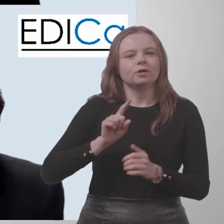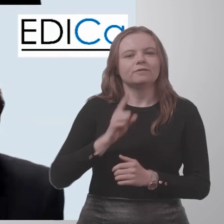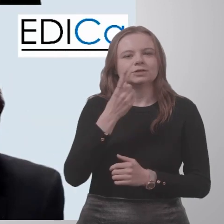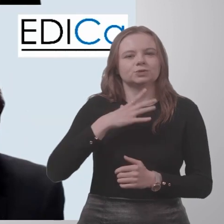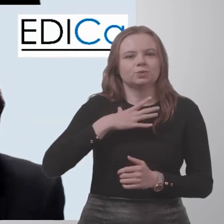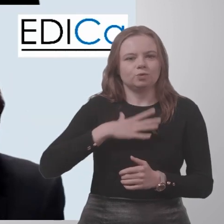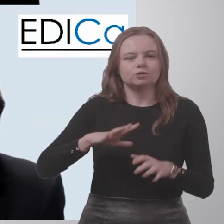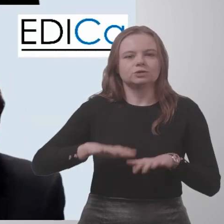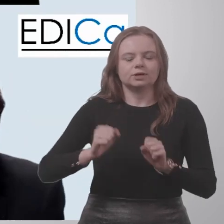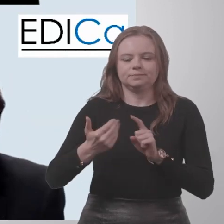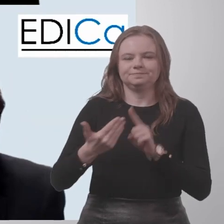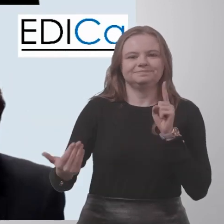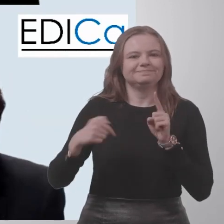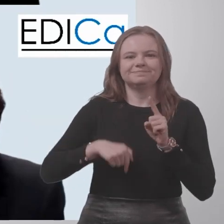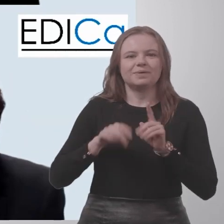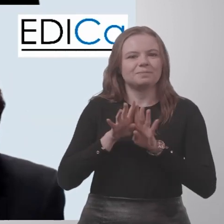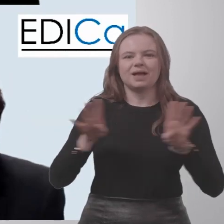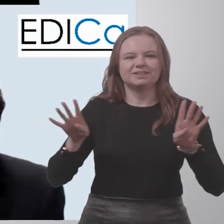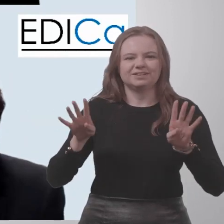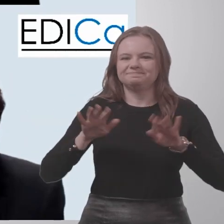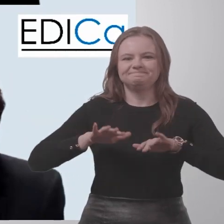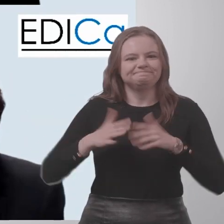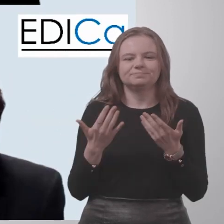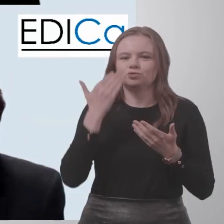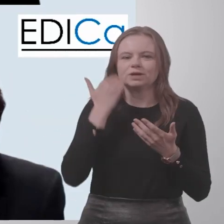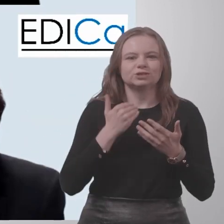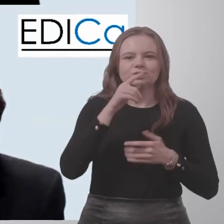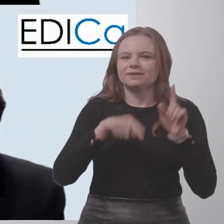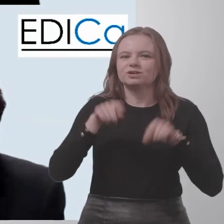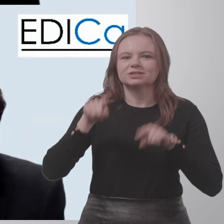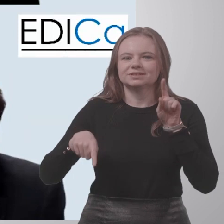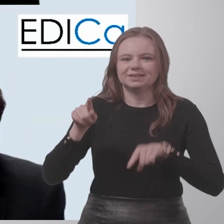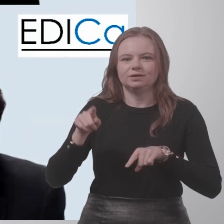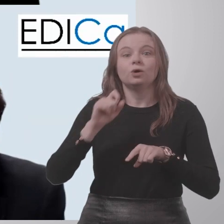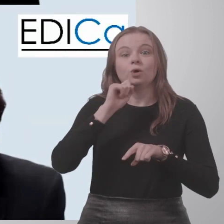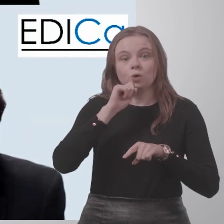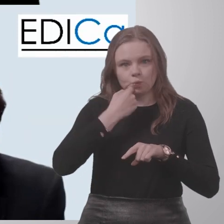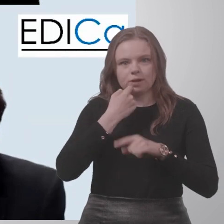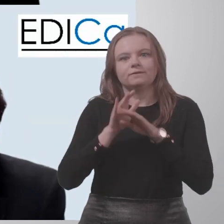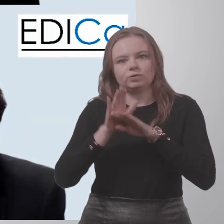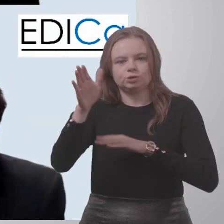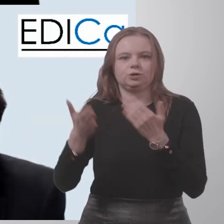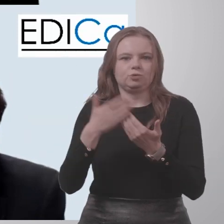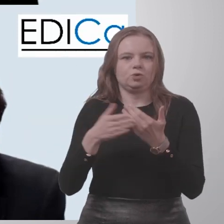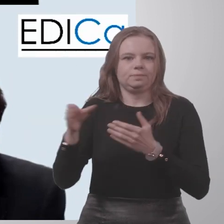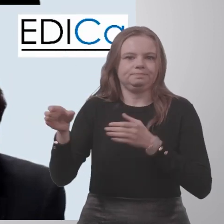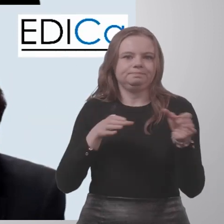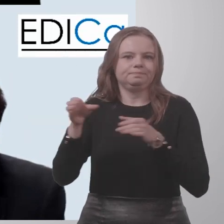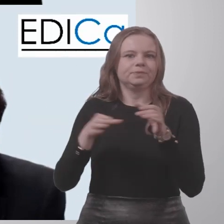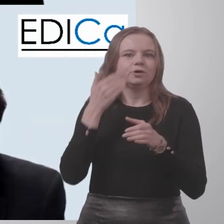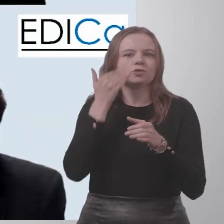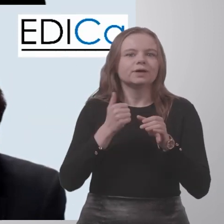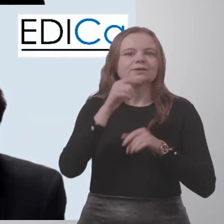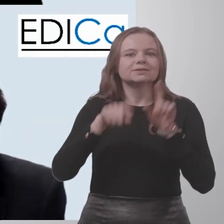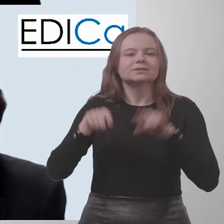but I wanted to start off with just acknowledging the lack of racial diversity on the panel today. This is something we are addressing in future seminars to